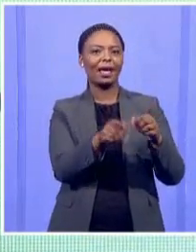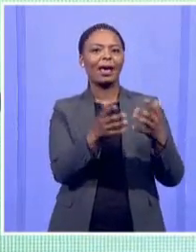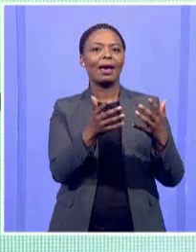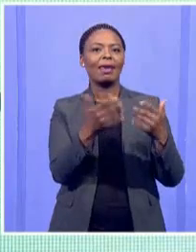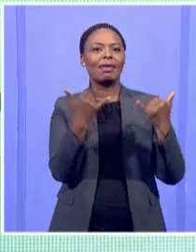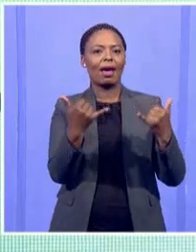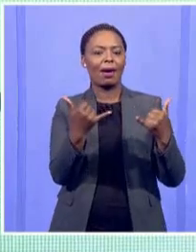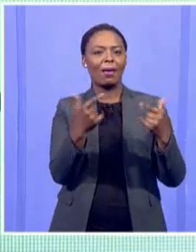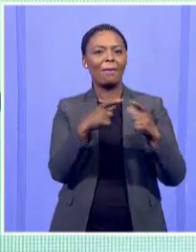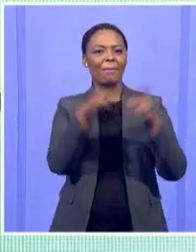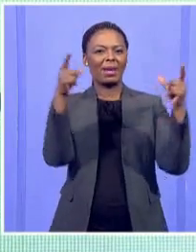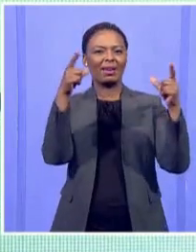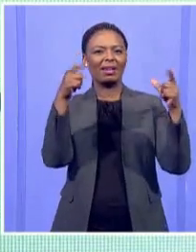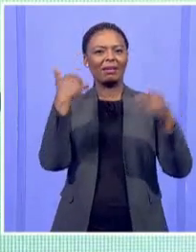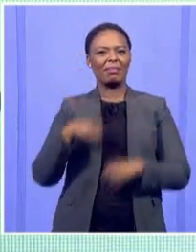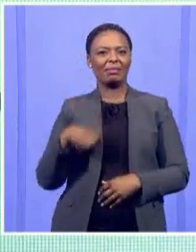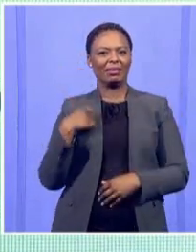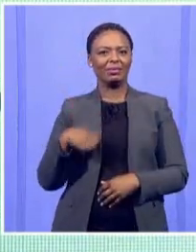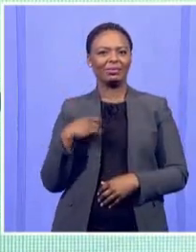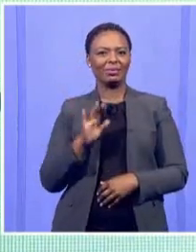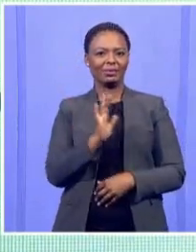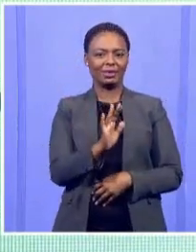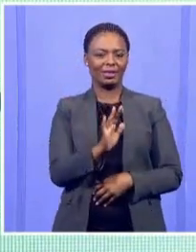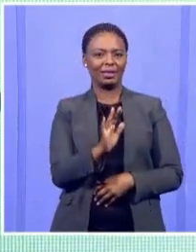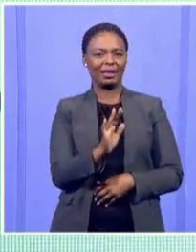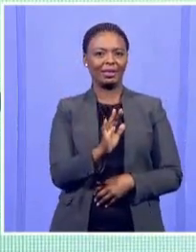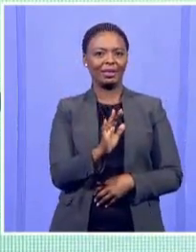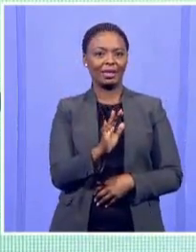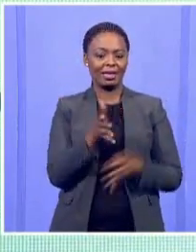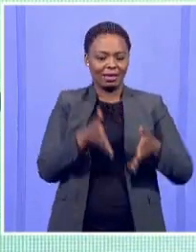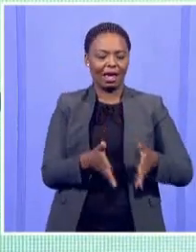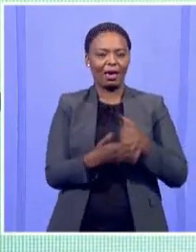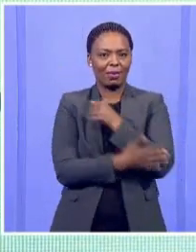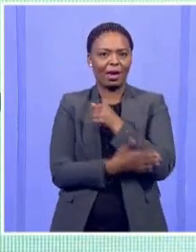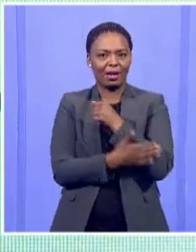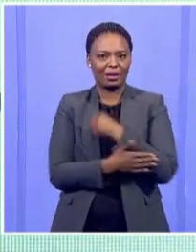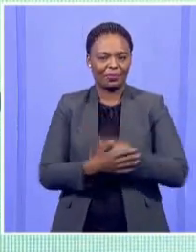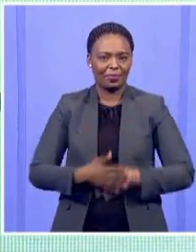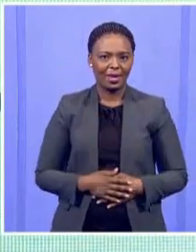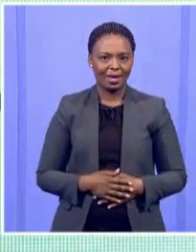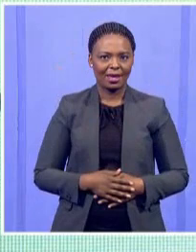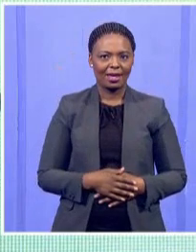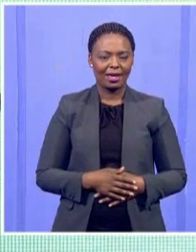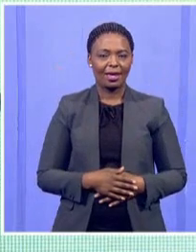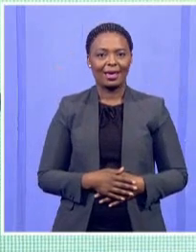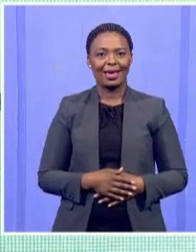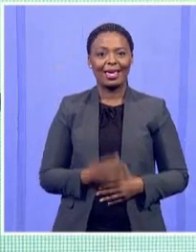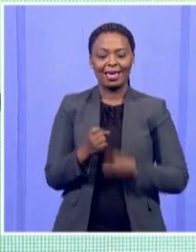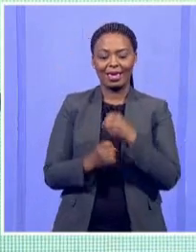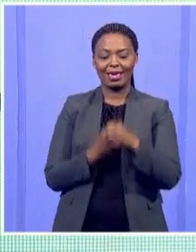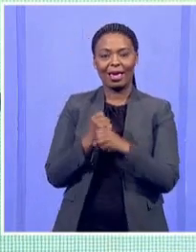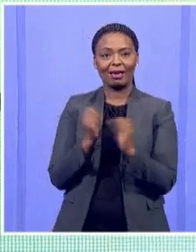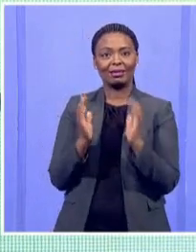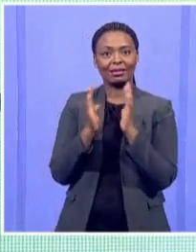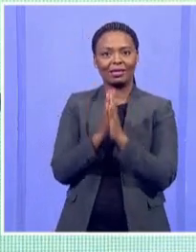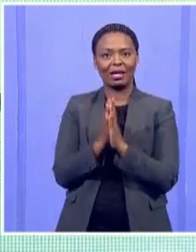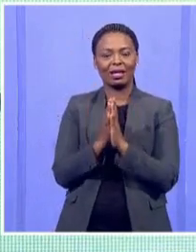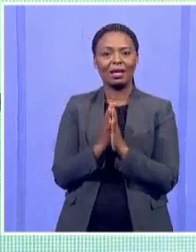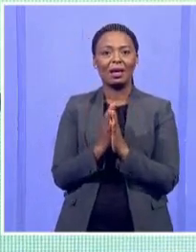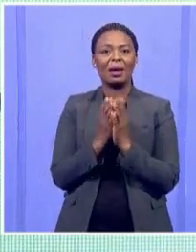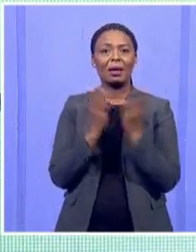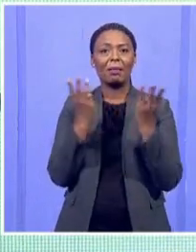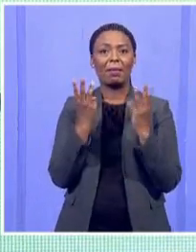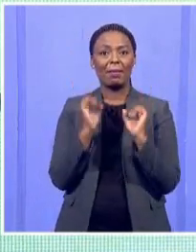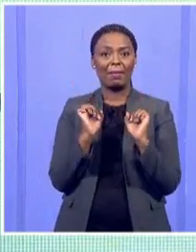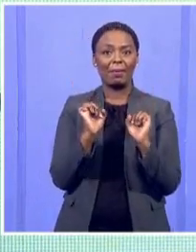metropolitan province of this country, just over 10 years, have grown its population by